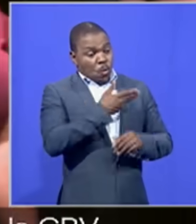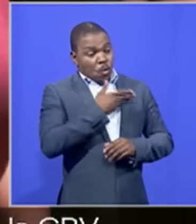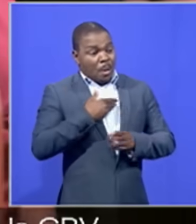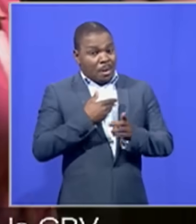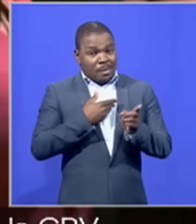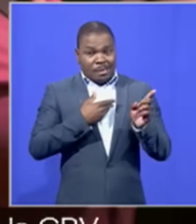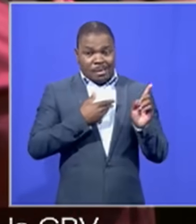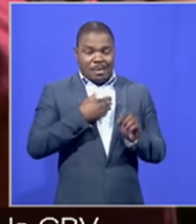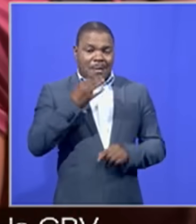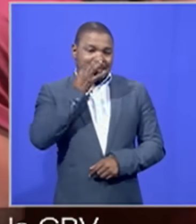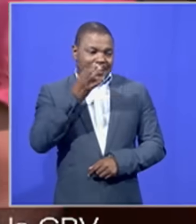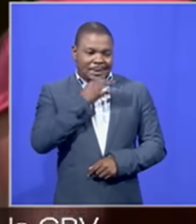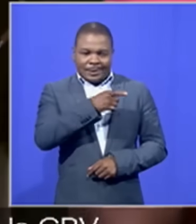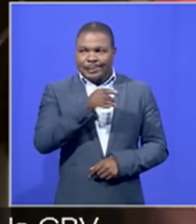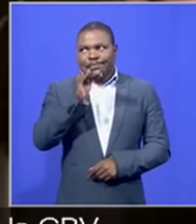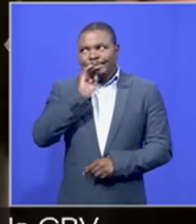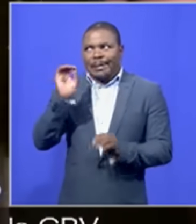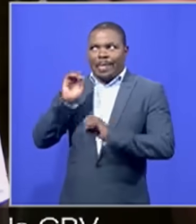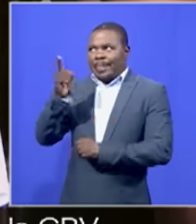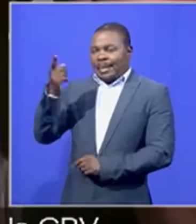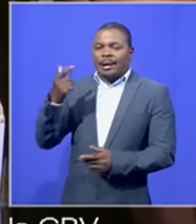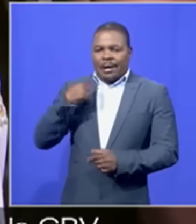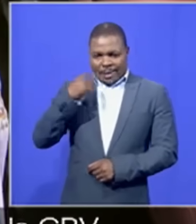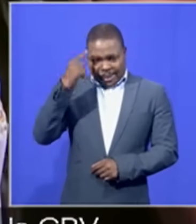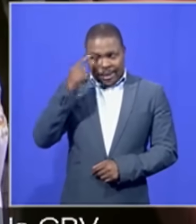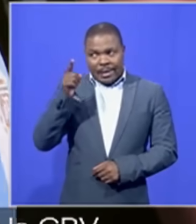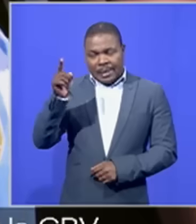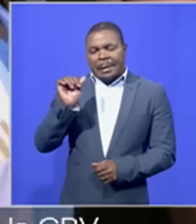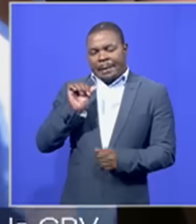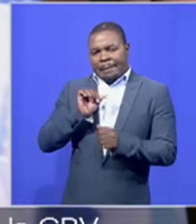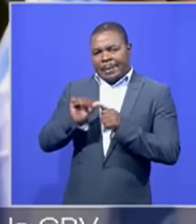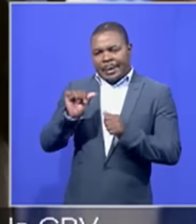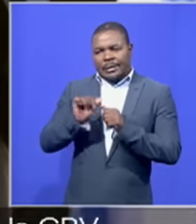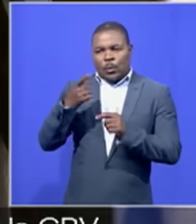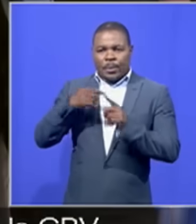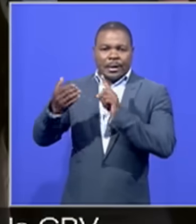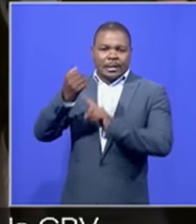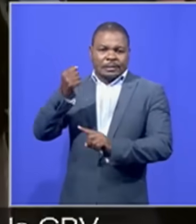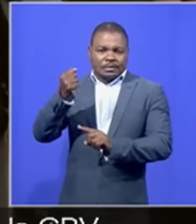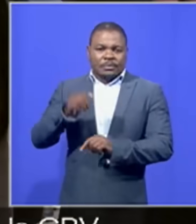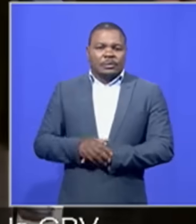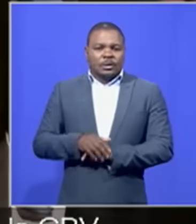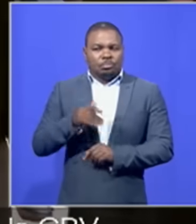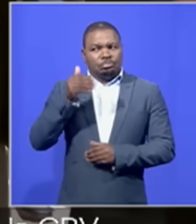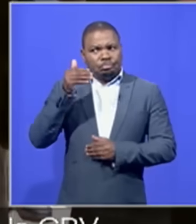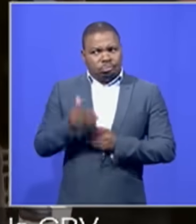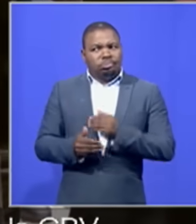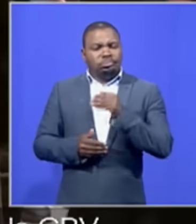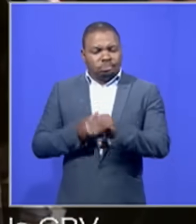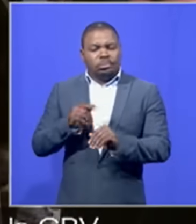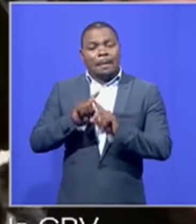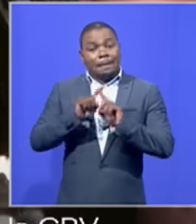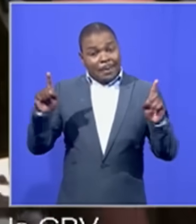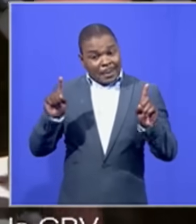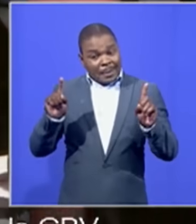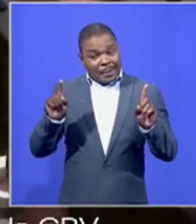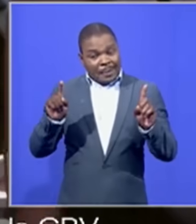that it doesn't mean anything, I think for us that's a step, a milestone, a step in the right direction. We are,